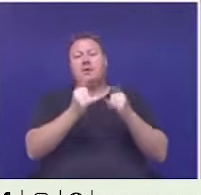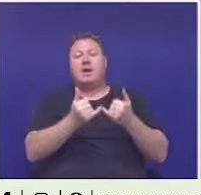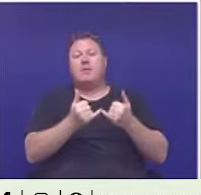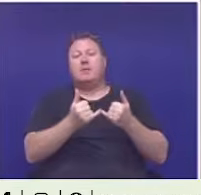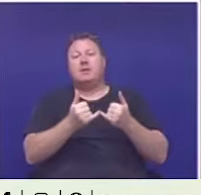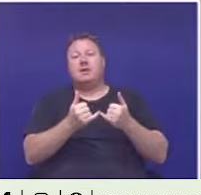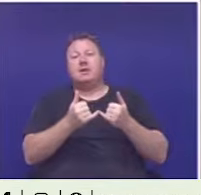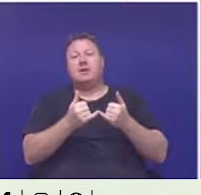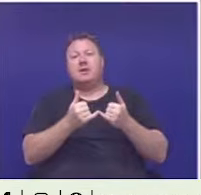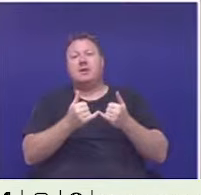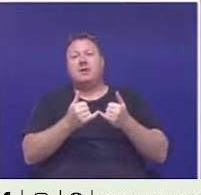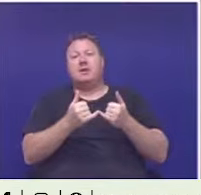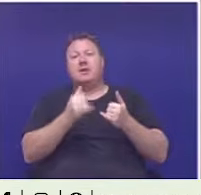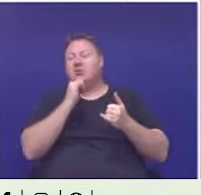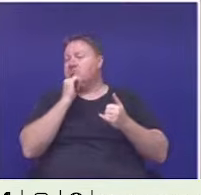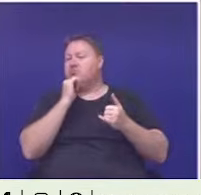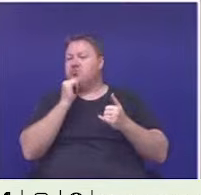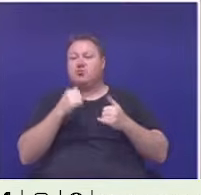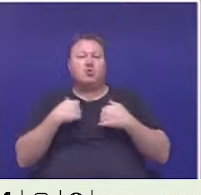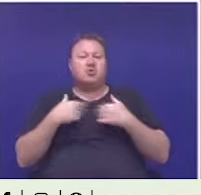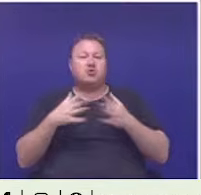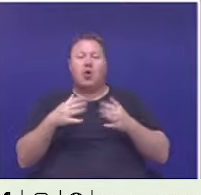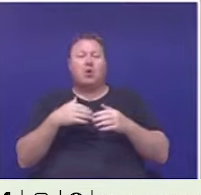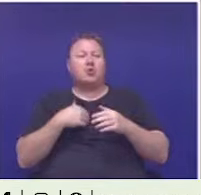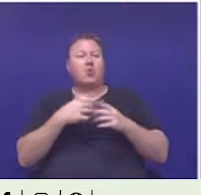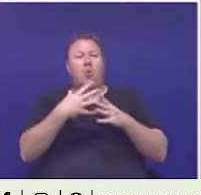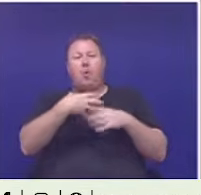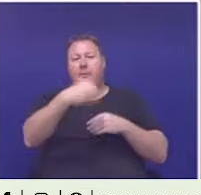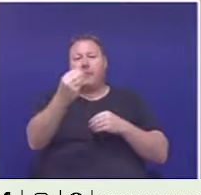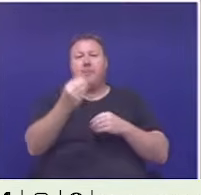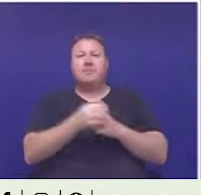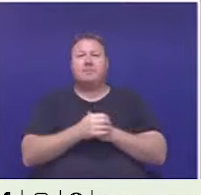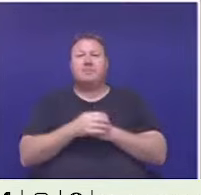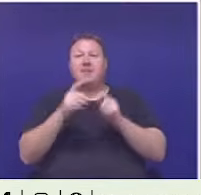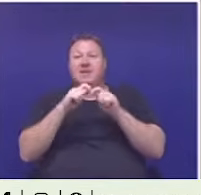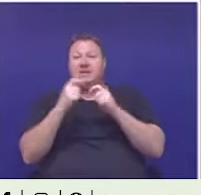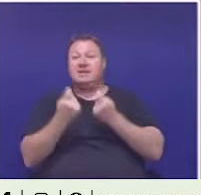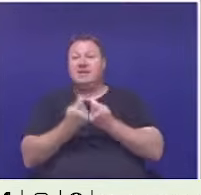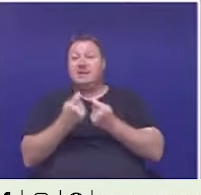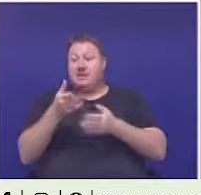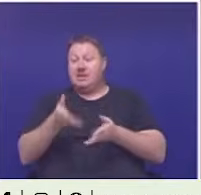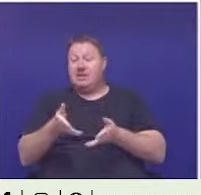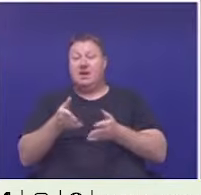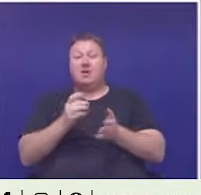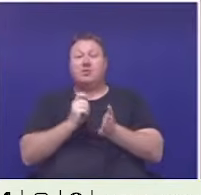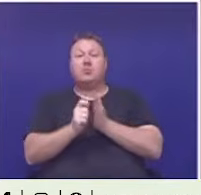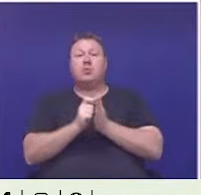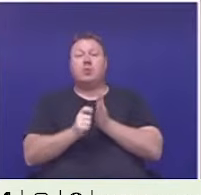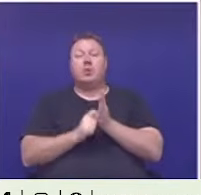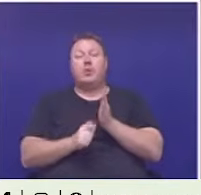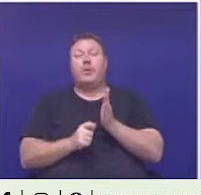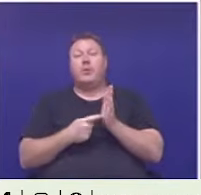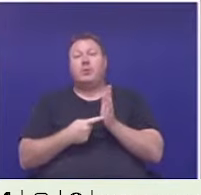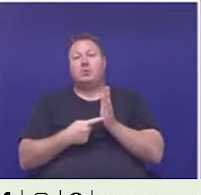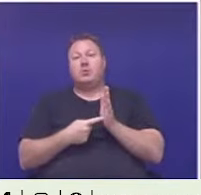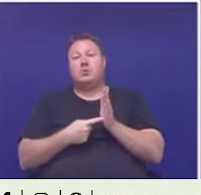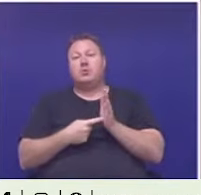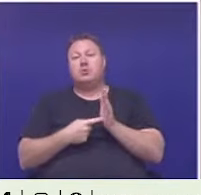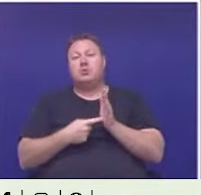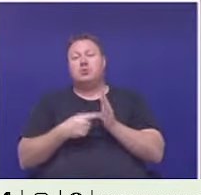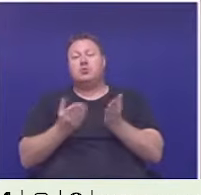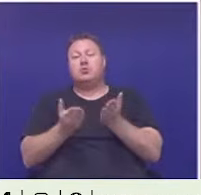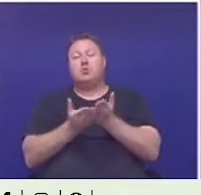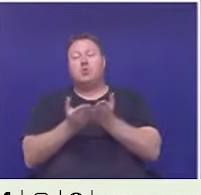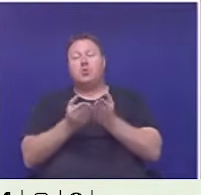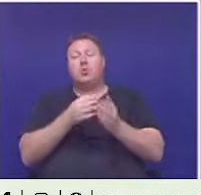site or they simply just don't start. So the team is here. I've taken note of Pekal Stop in George, and I will